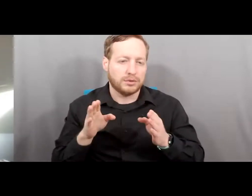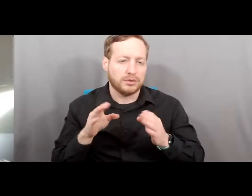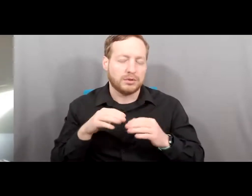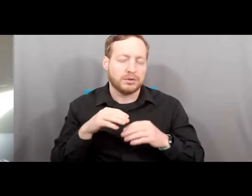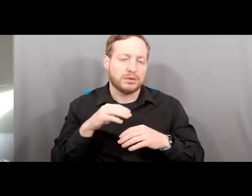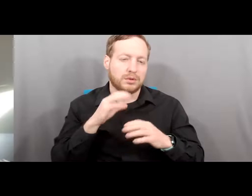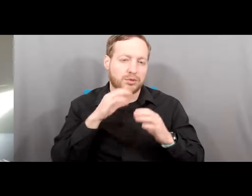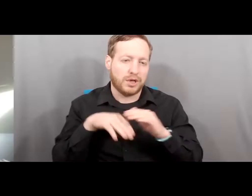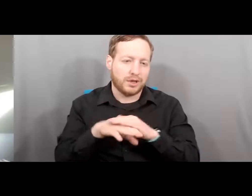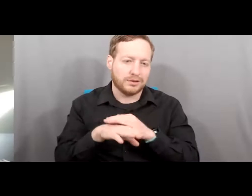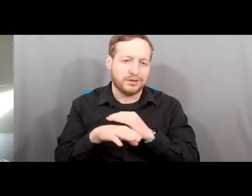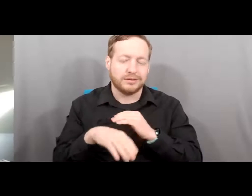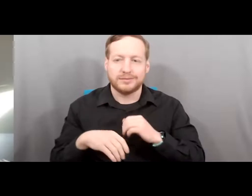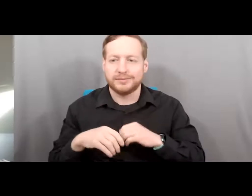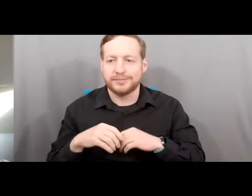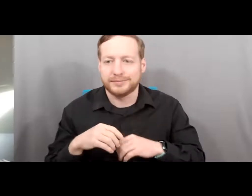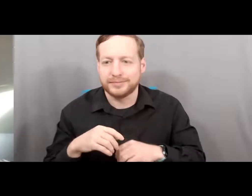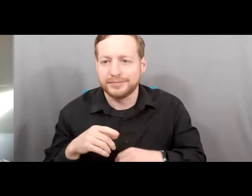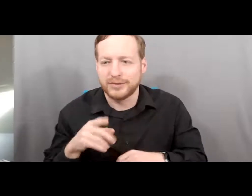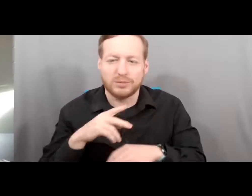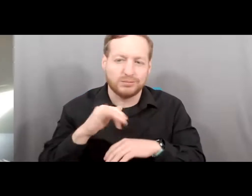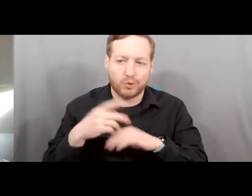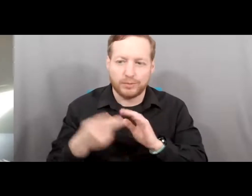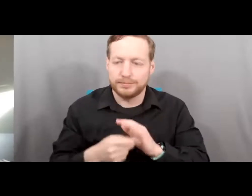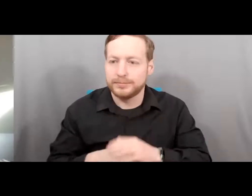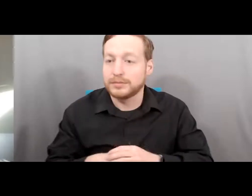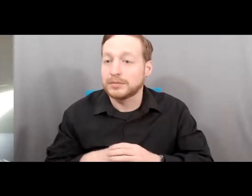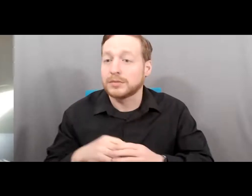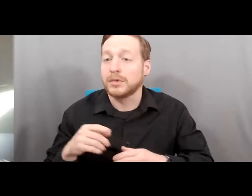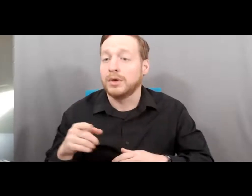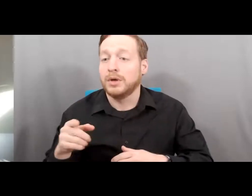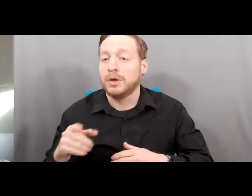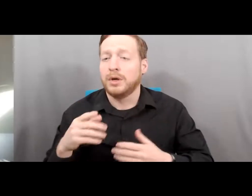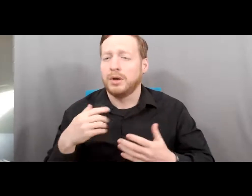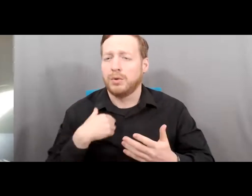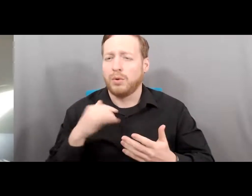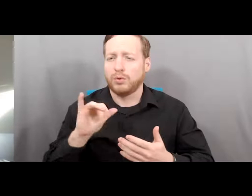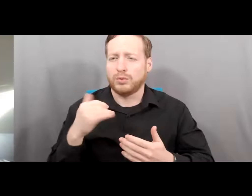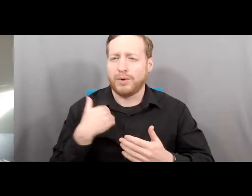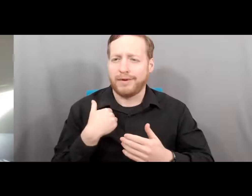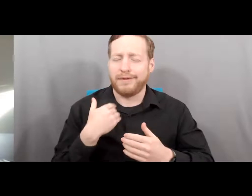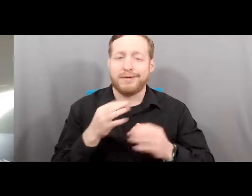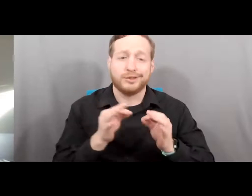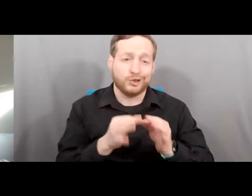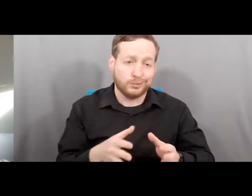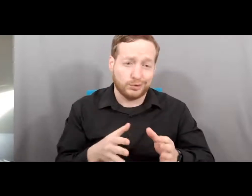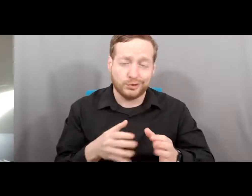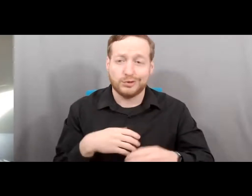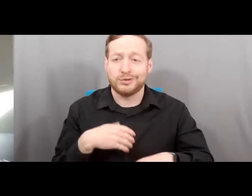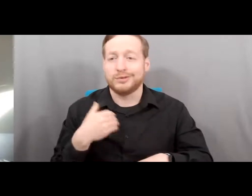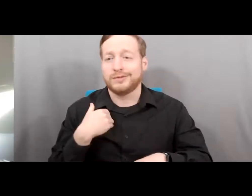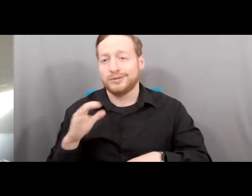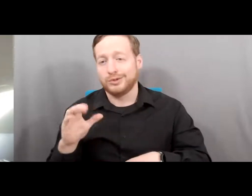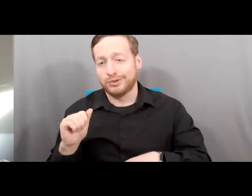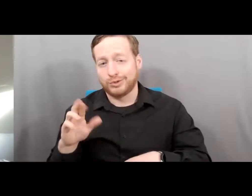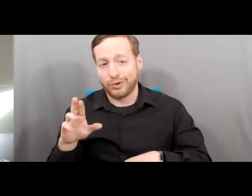he's the Emergency Communication Access Program, EPCAP.